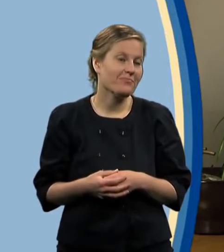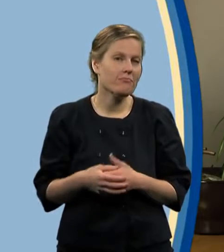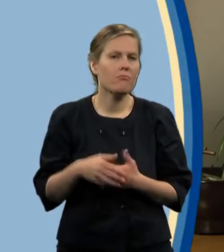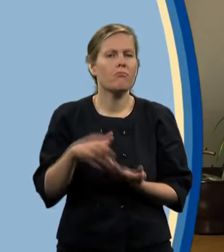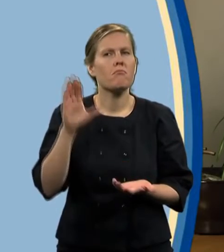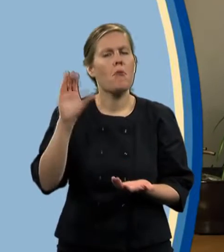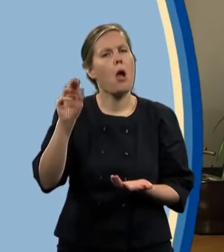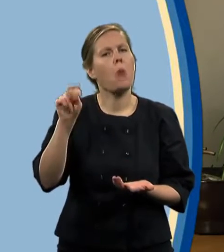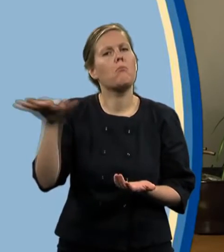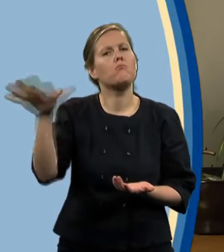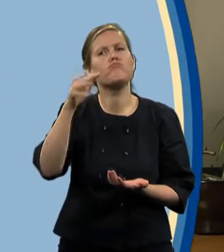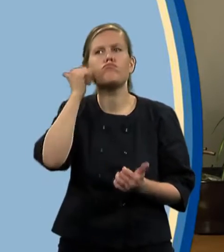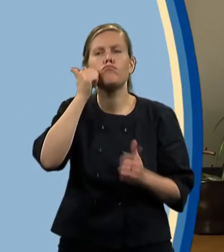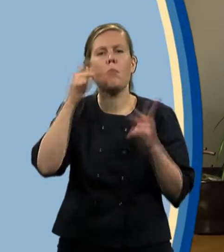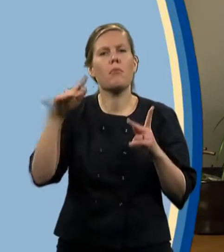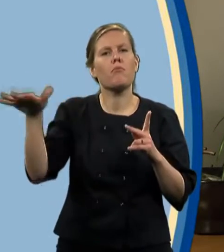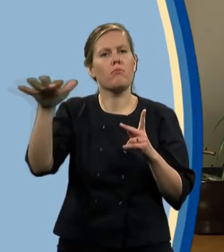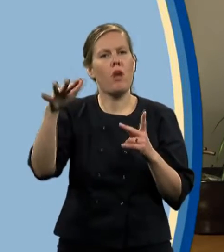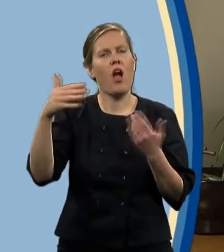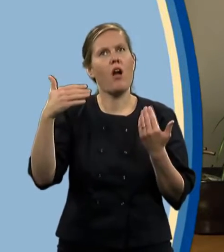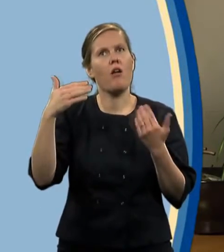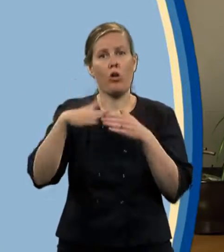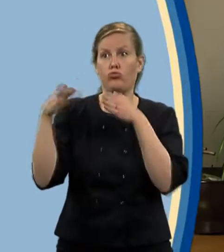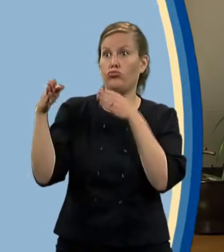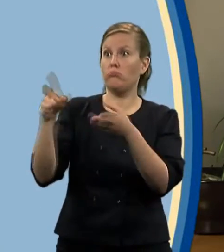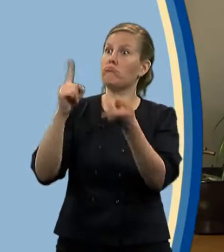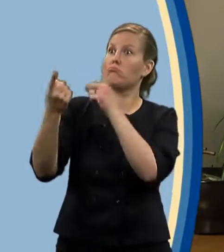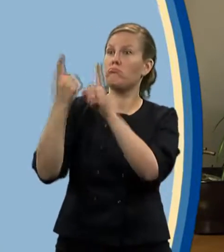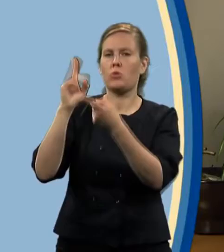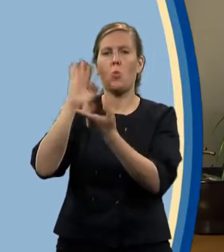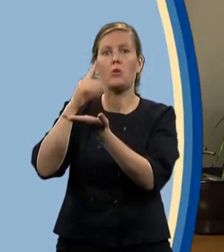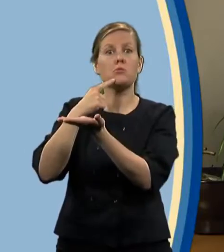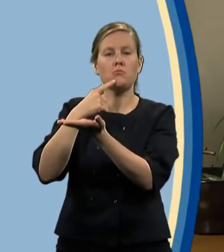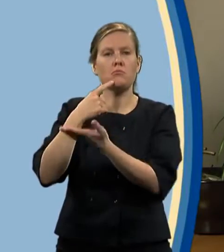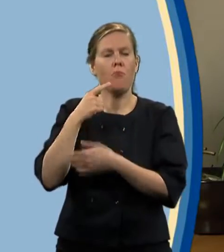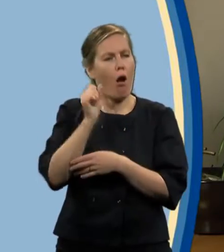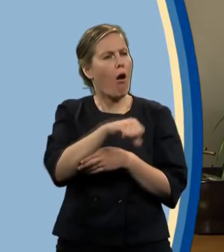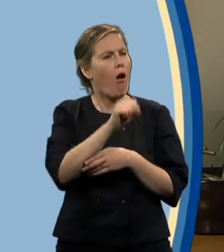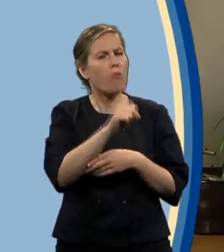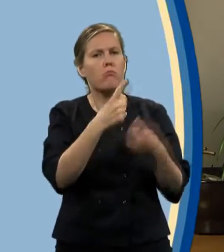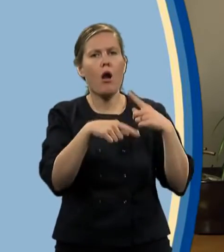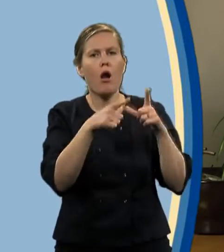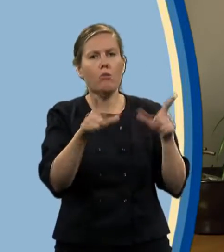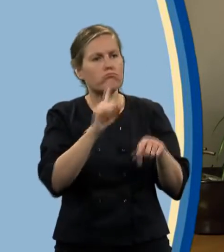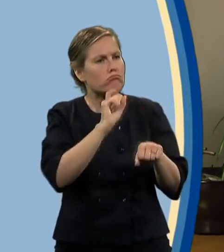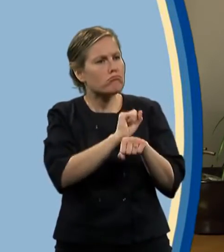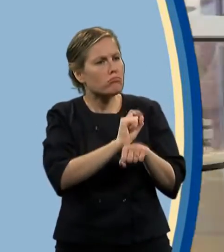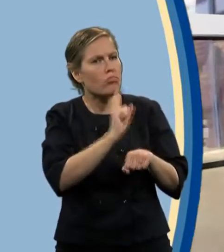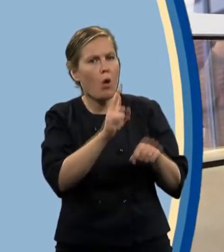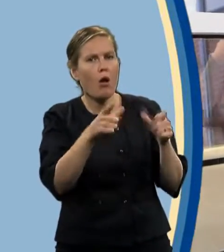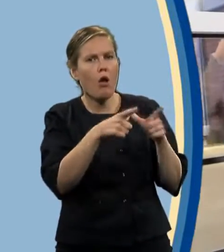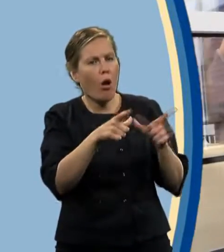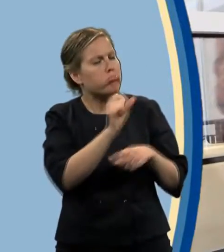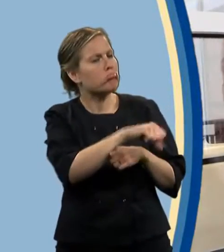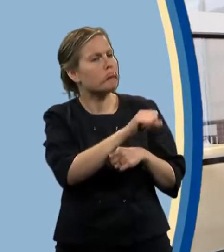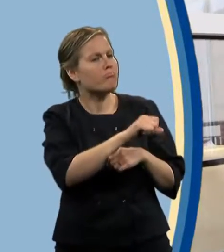it's fairly common that most people and public in the street, if you stop them, would say, oh yes, sign languages are real languages. We